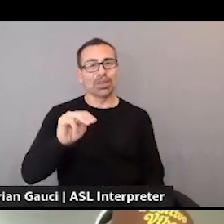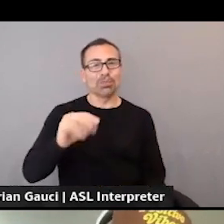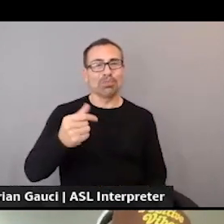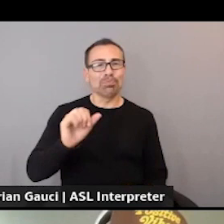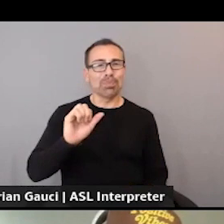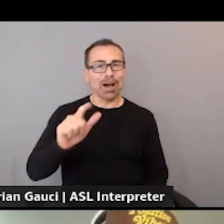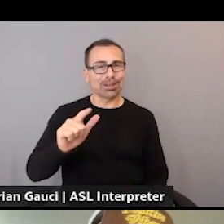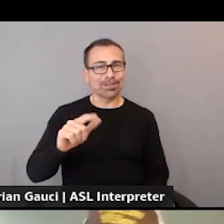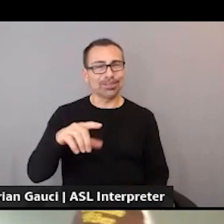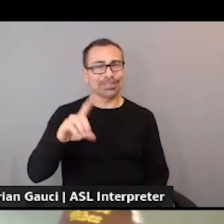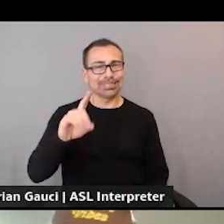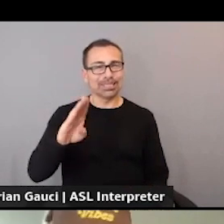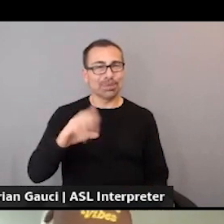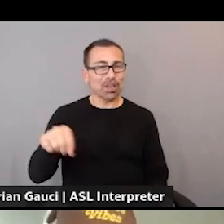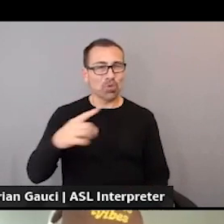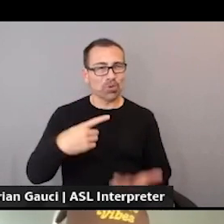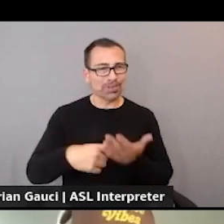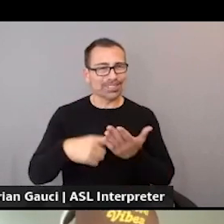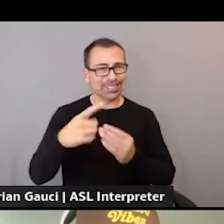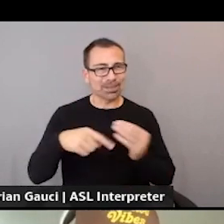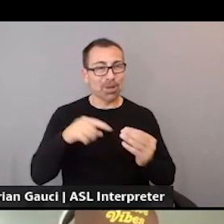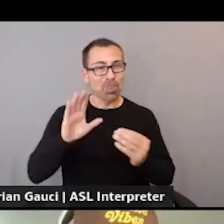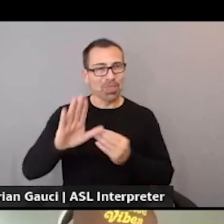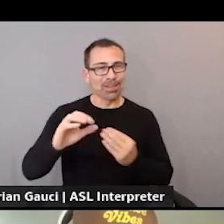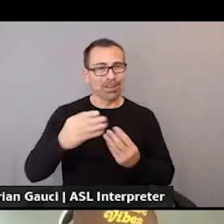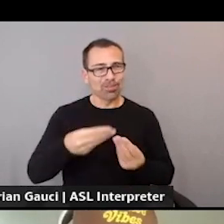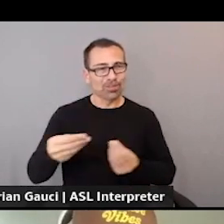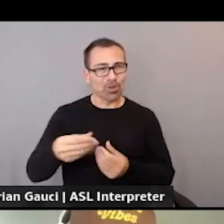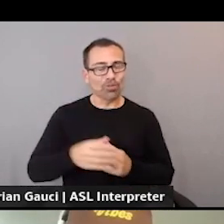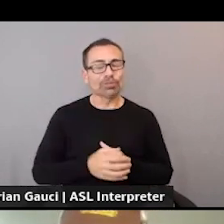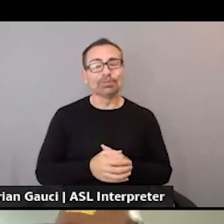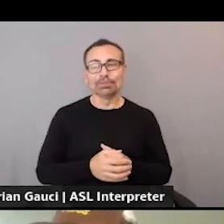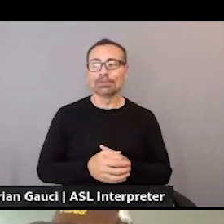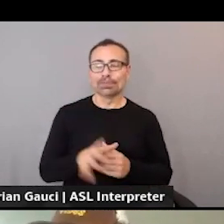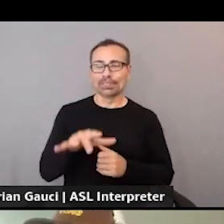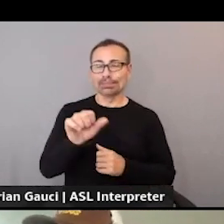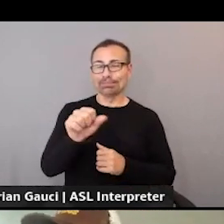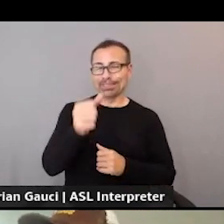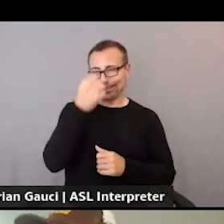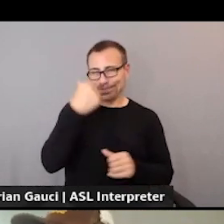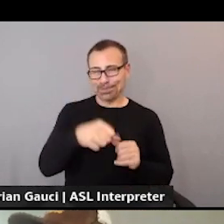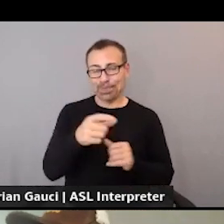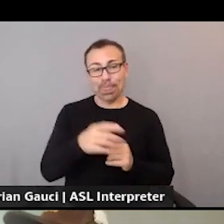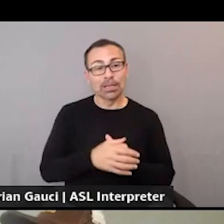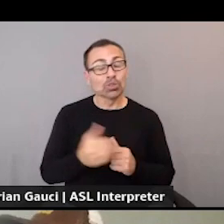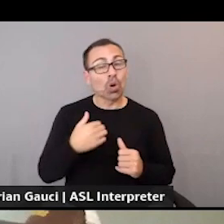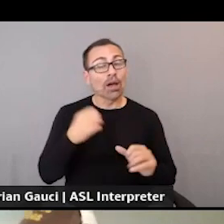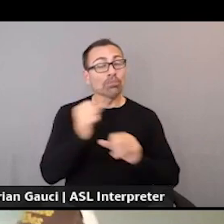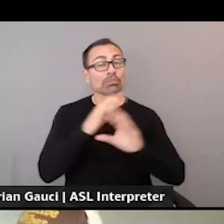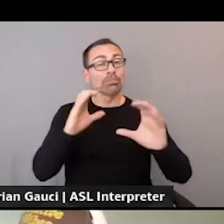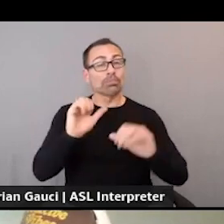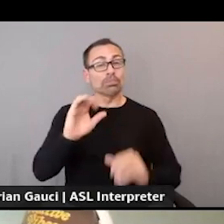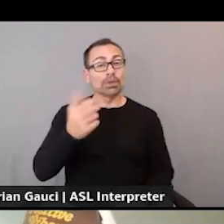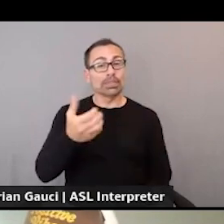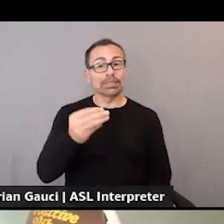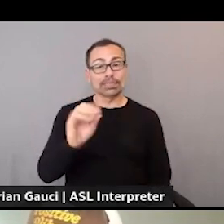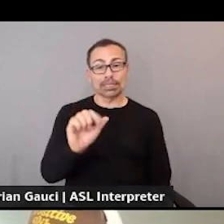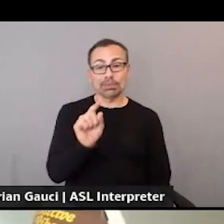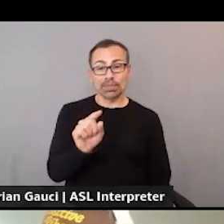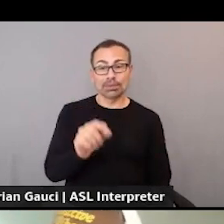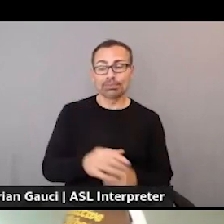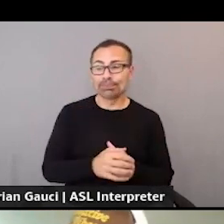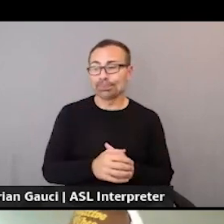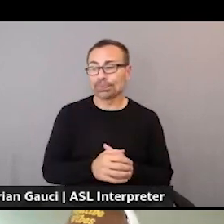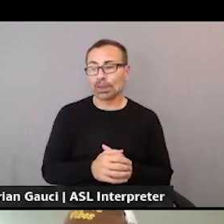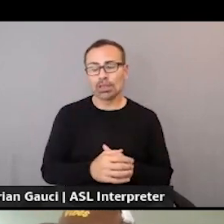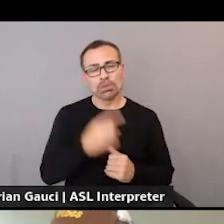about the MongoDB resolver. Definitely. So I have my schema here. And if you think about it, like you might be wondering, well, how